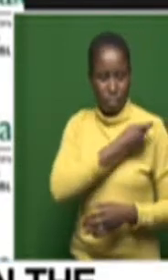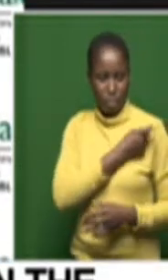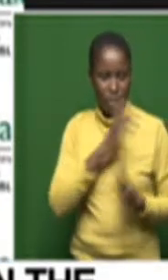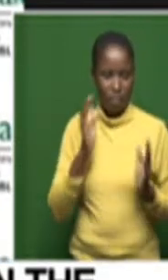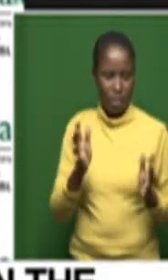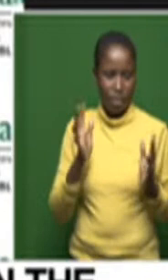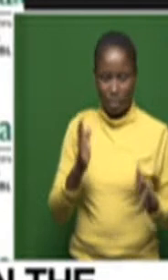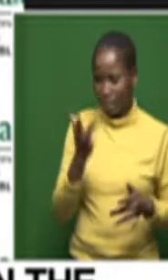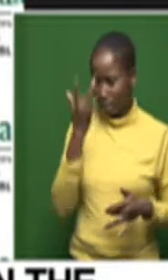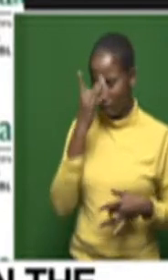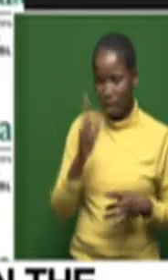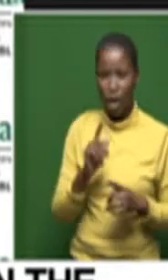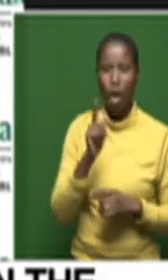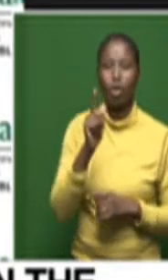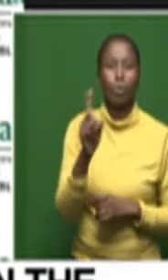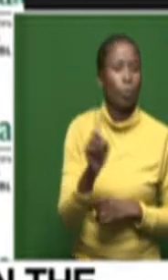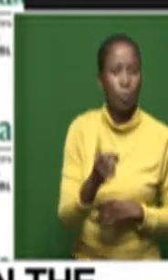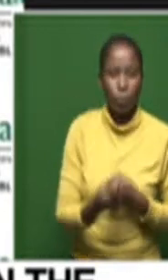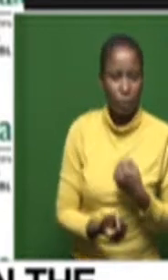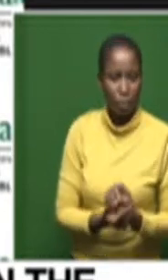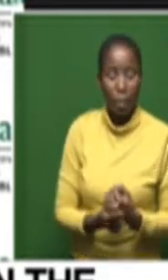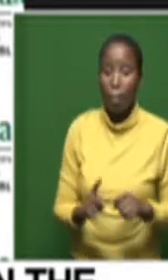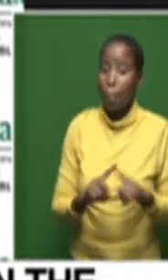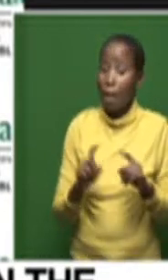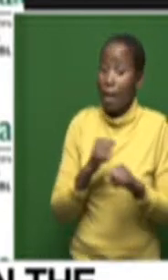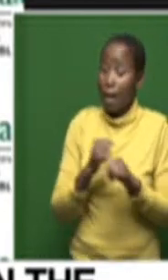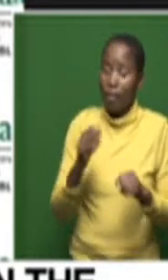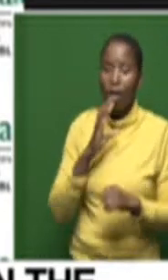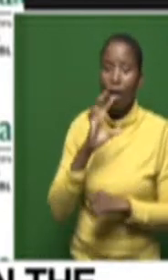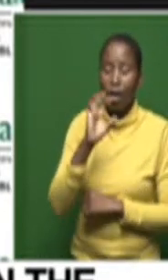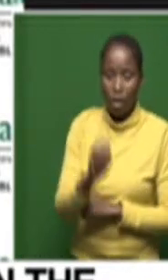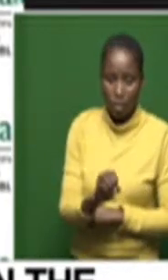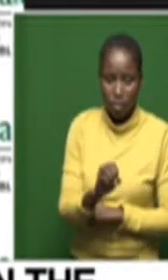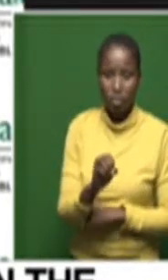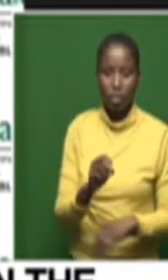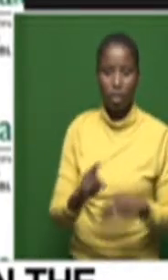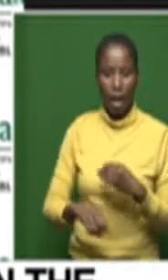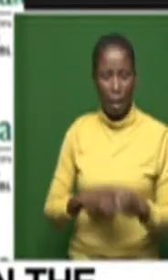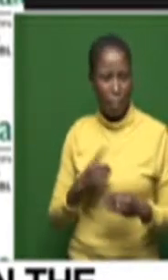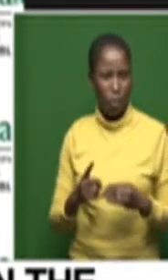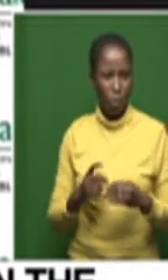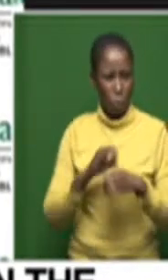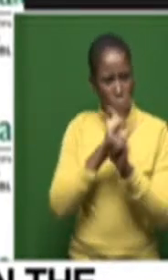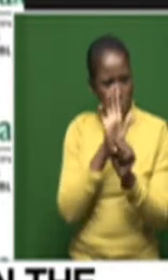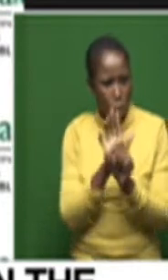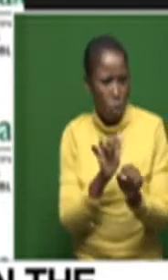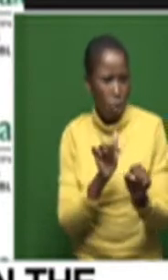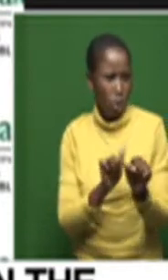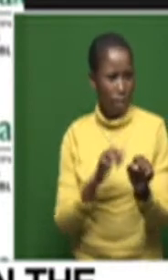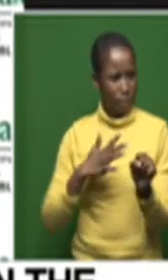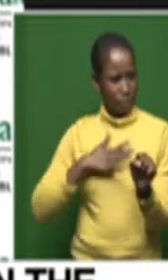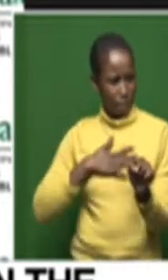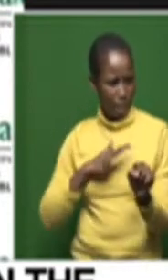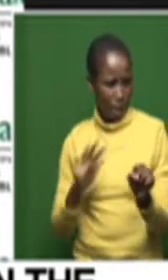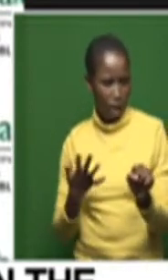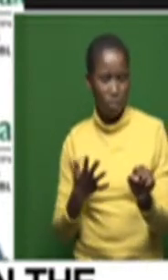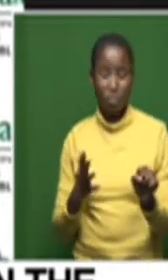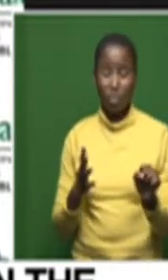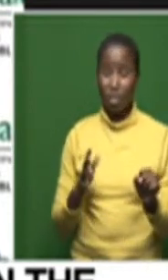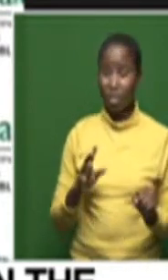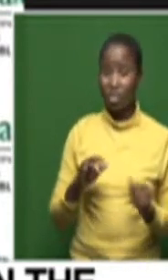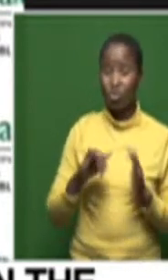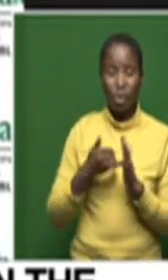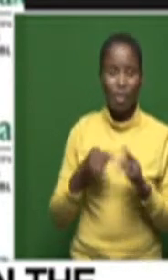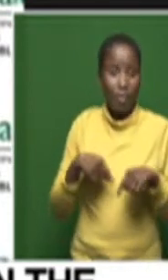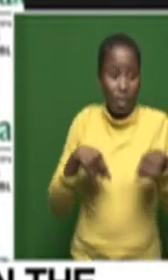COVID-19, but they won't ask you about the COVID-19, the pandemic itself. So they fear the side effects more than